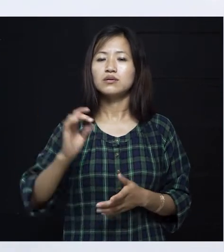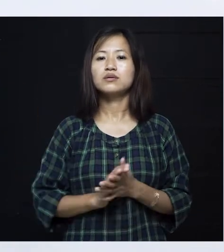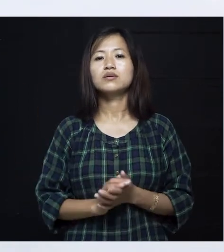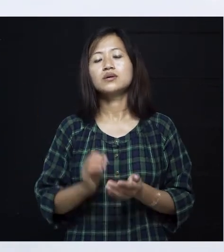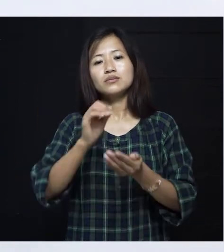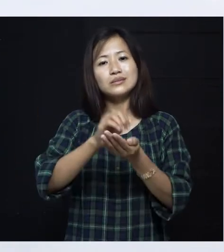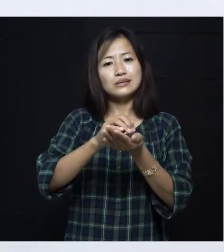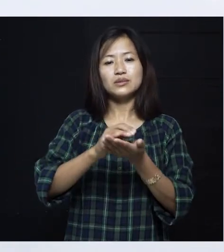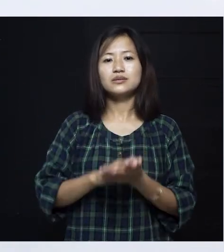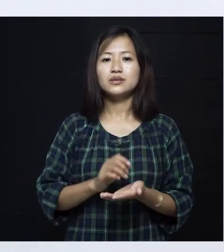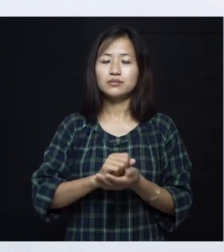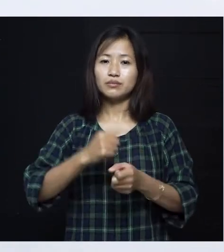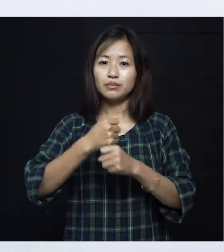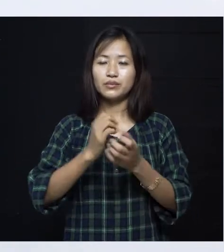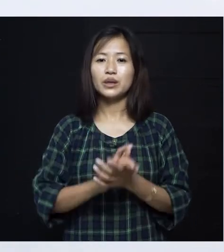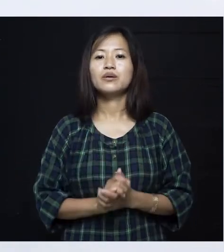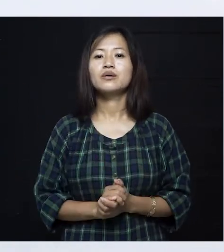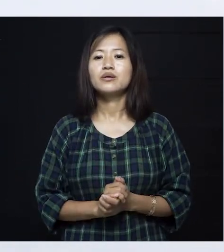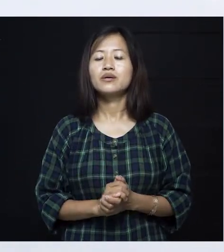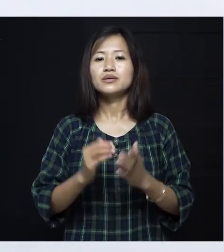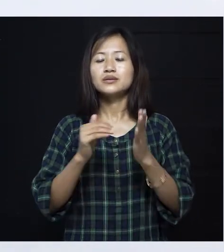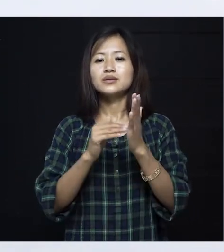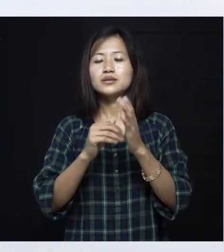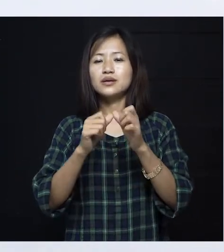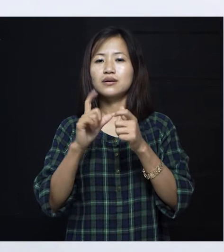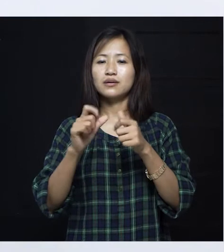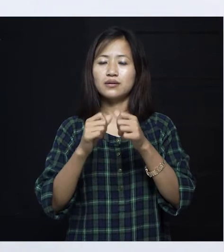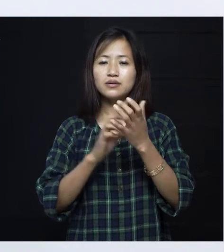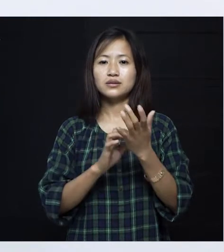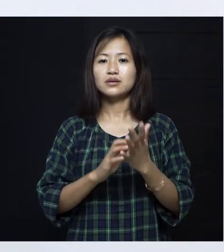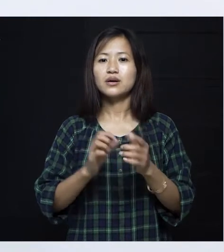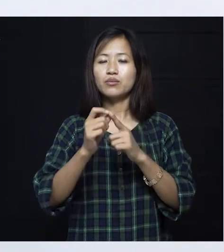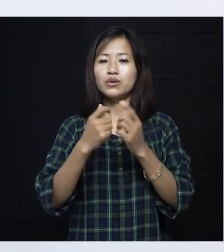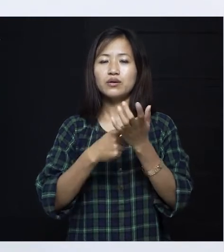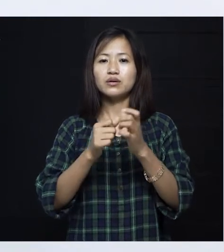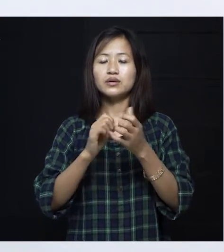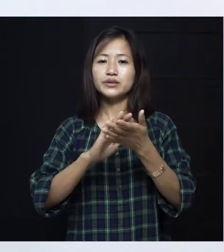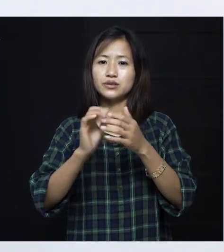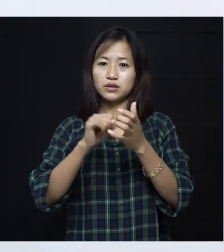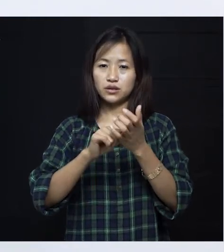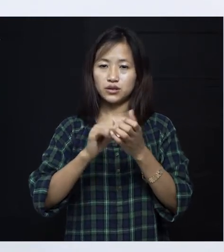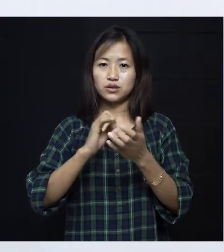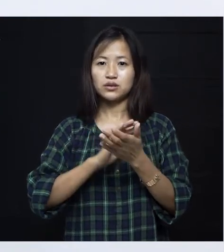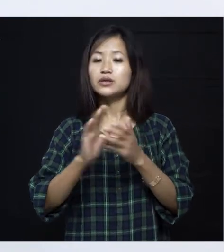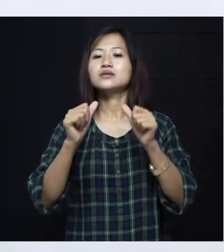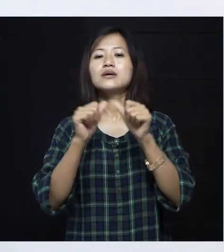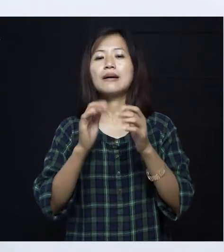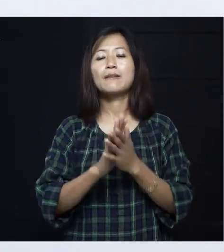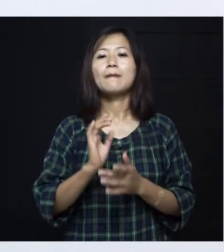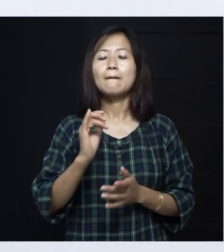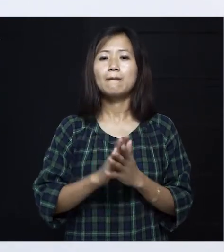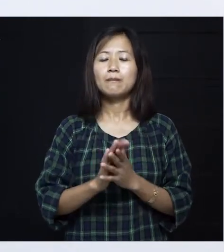is maintained. Okay, it is maintained by the Zilla Parishad. Zilla Parishad we have already discussed in the previous classes, so